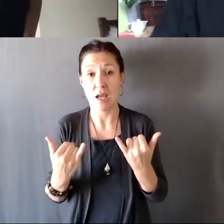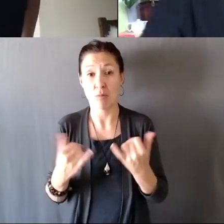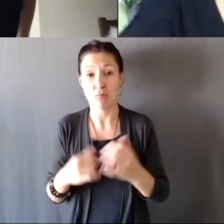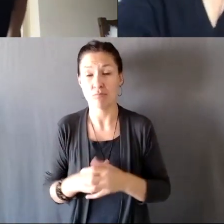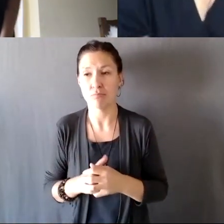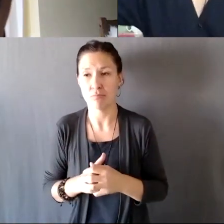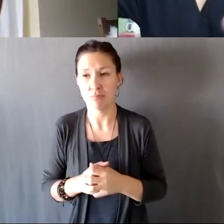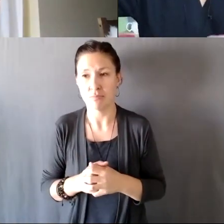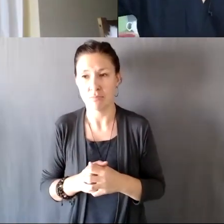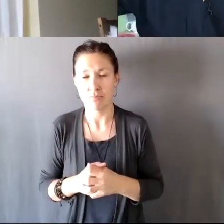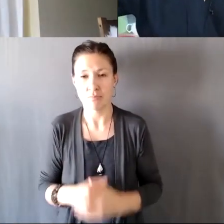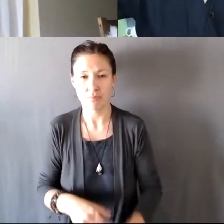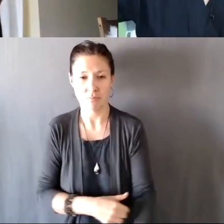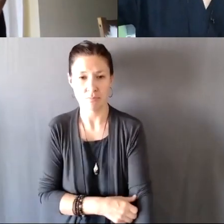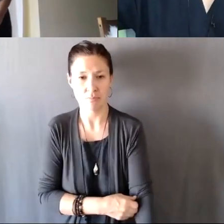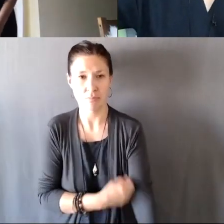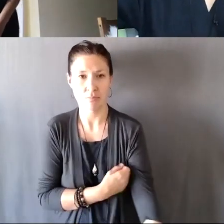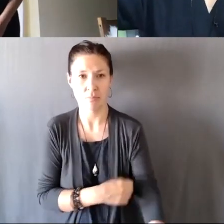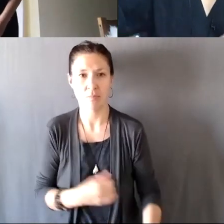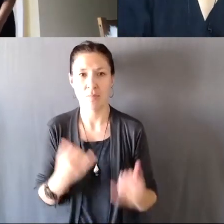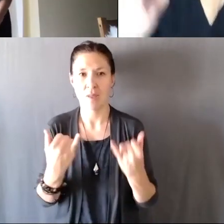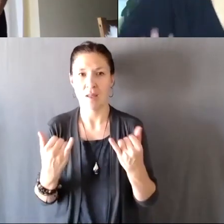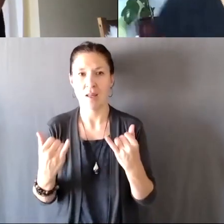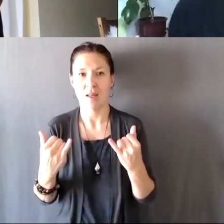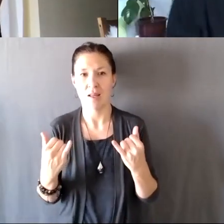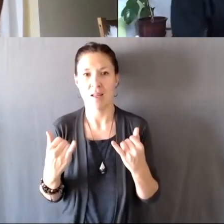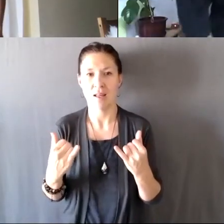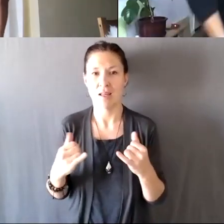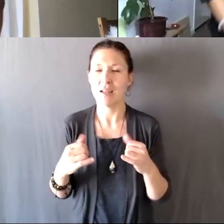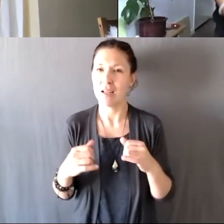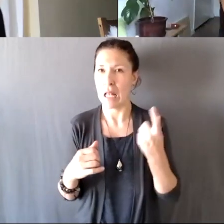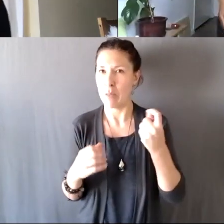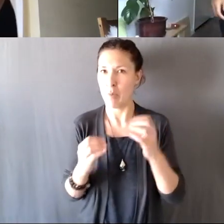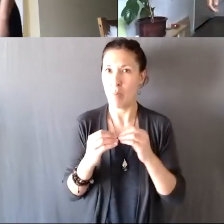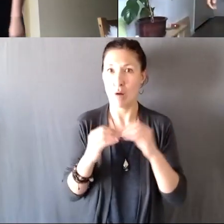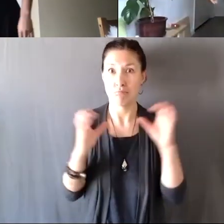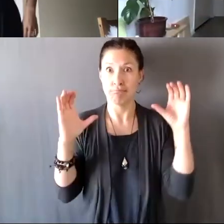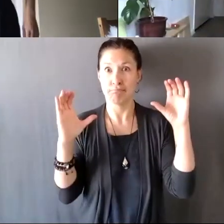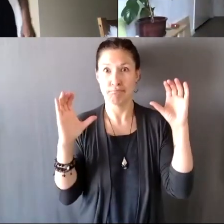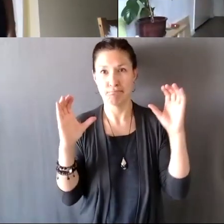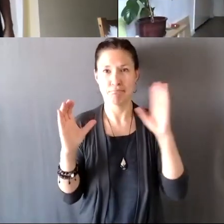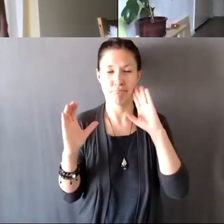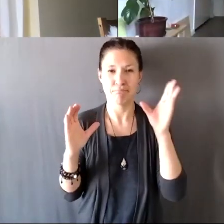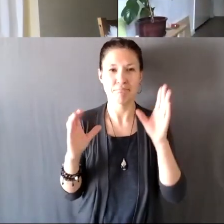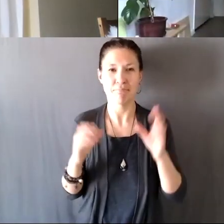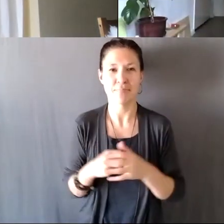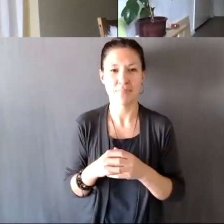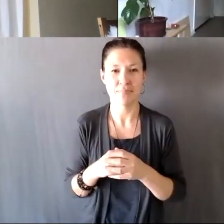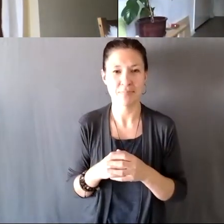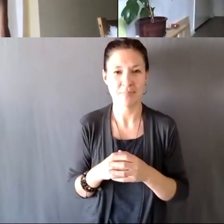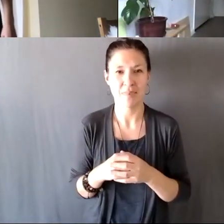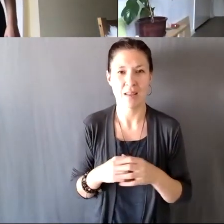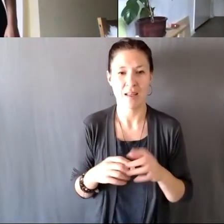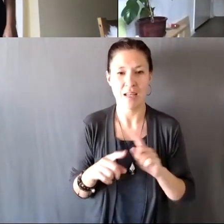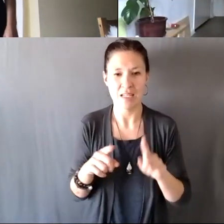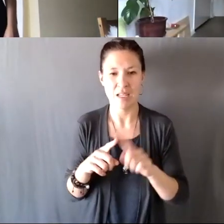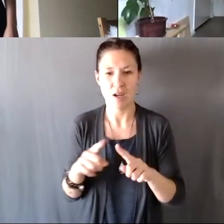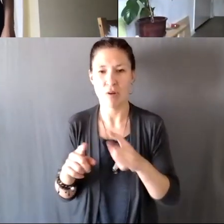Great. So yeah, now it's time to wake up a little bit. Moving through the stages. So like